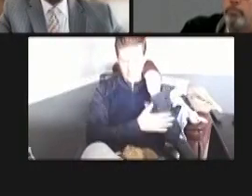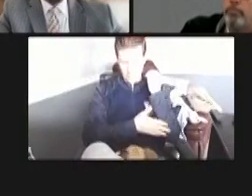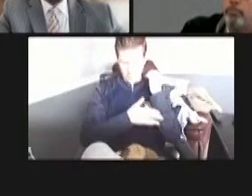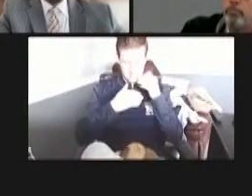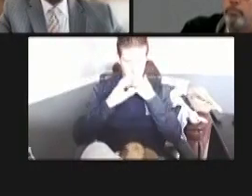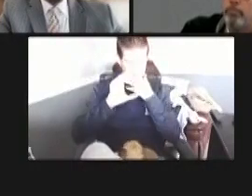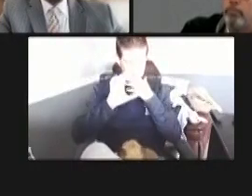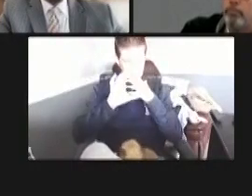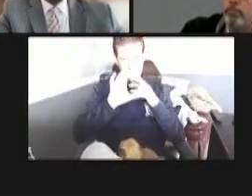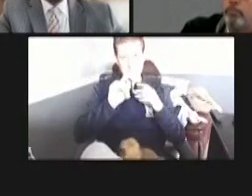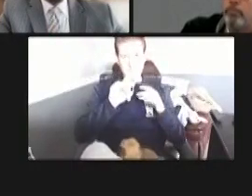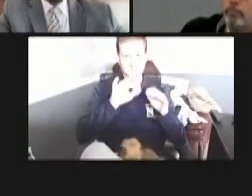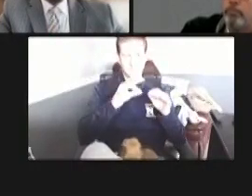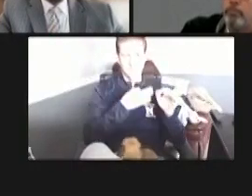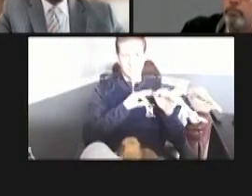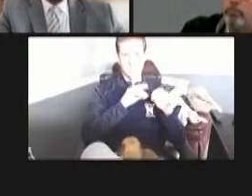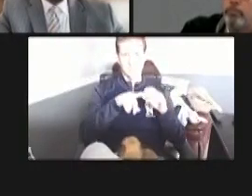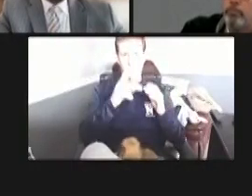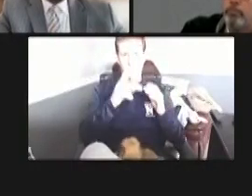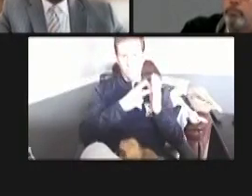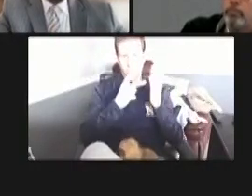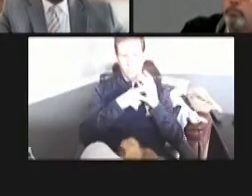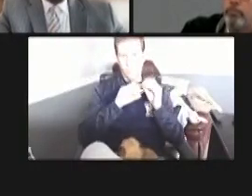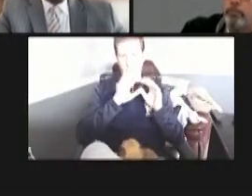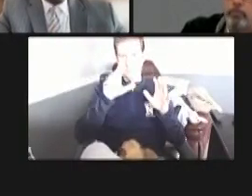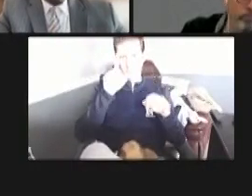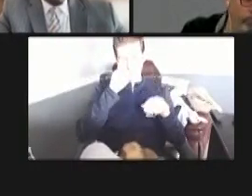Pittsburgh, but program-wide for Allegheny County.